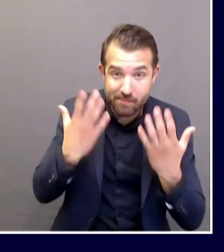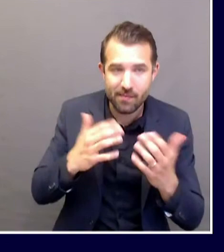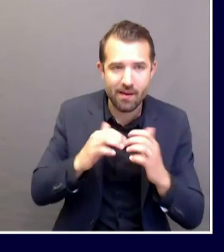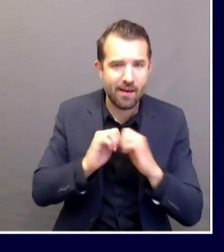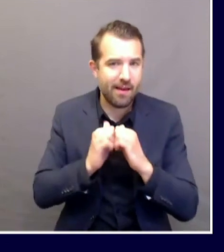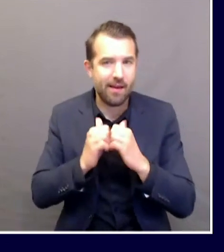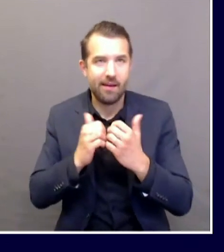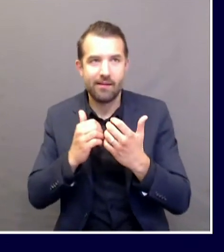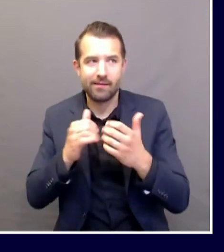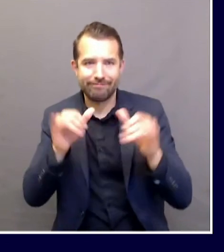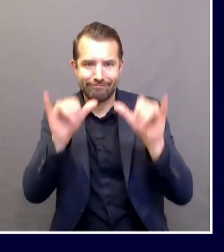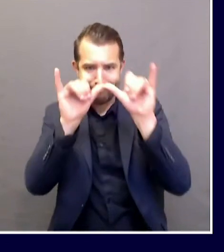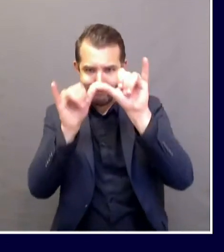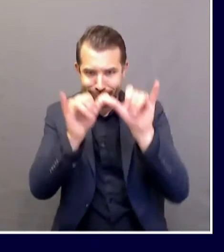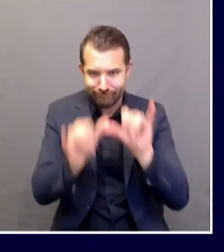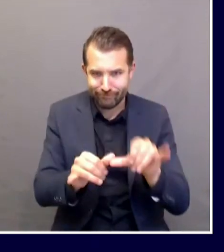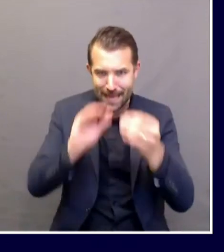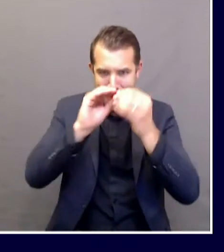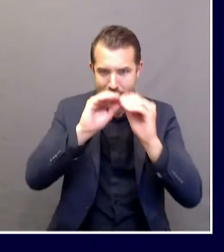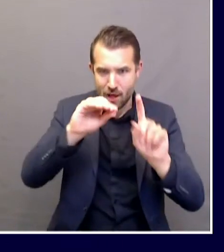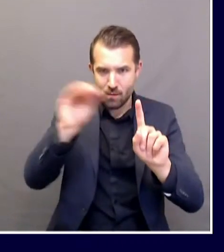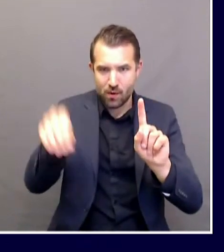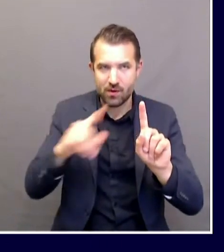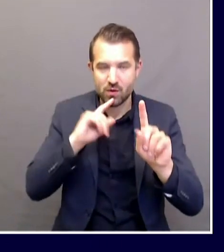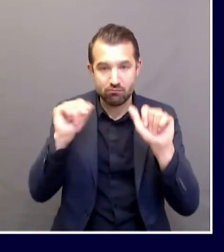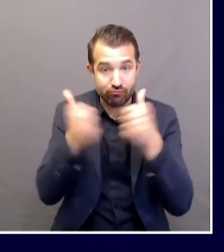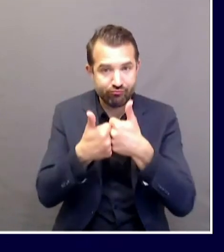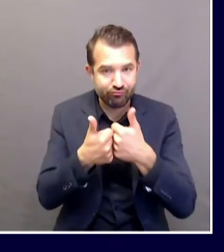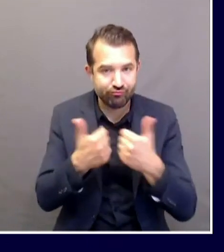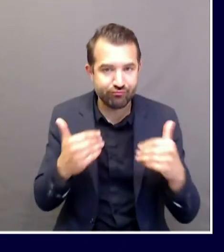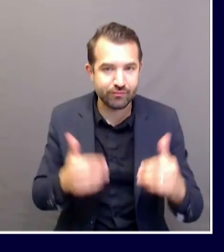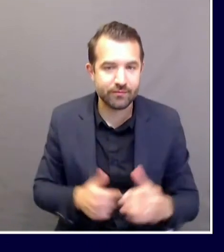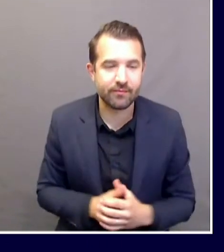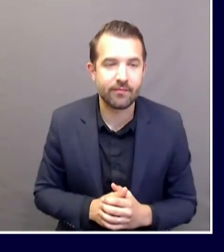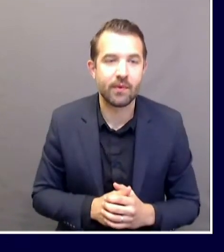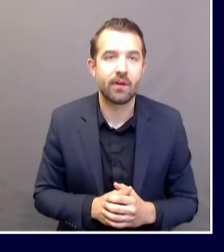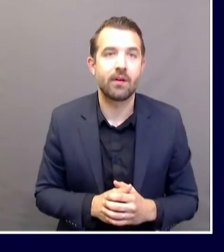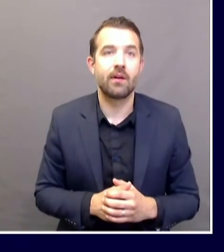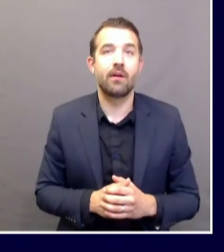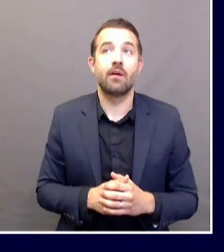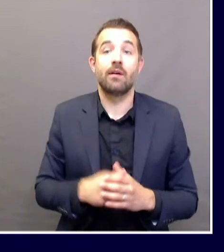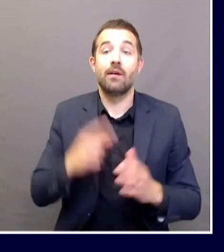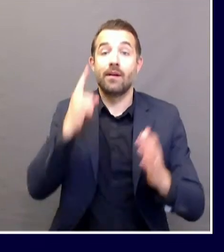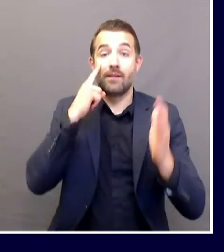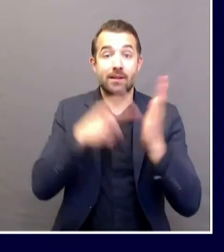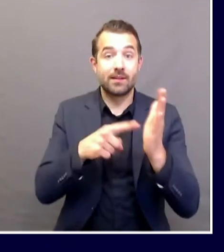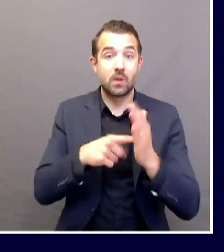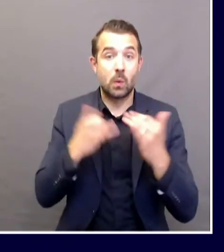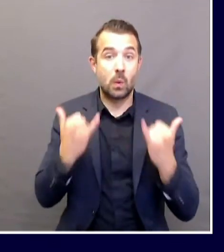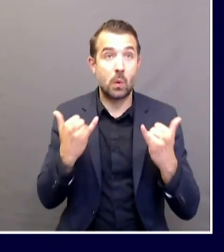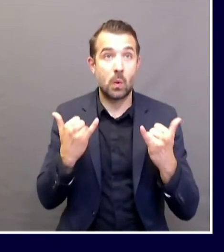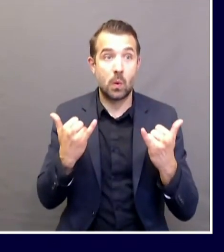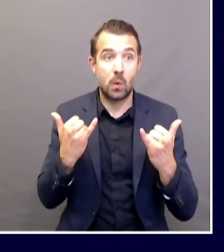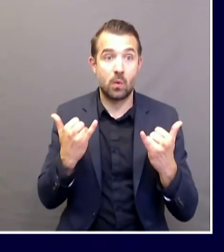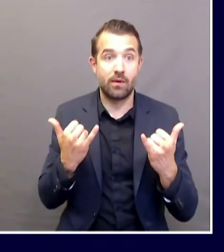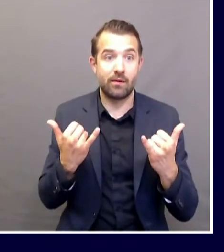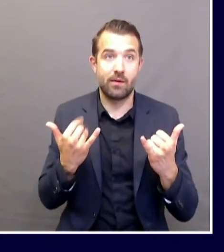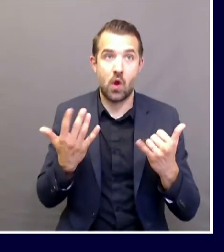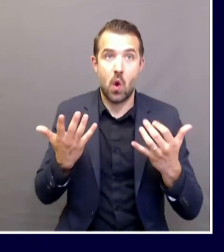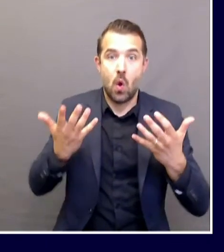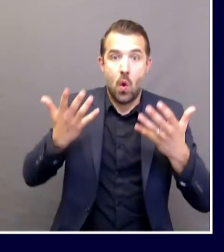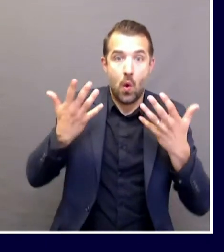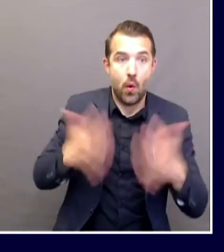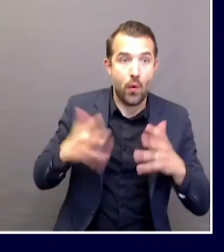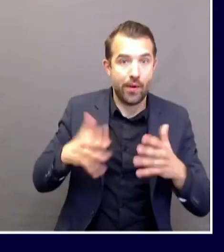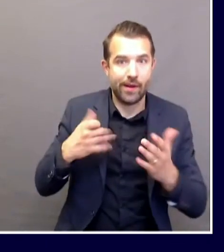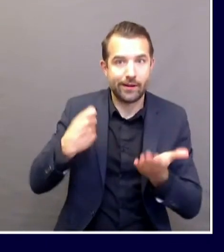to get a better sense of that. As we've talked about already just today, Emily, competence is not a monolithic thing. There are different